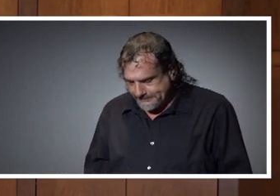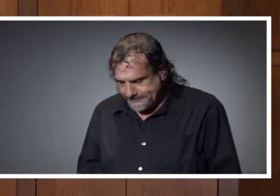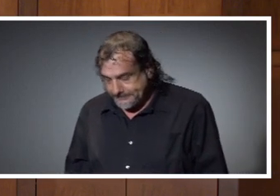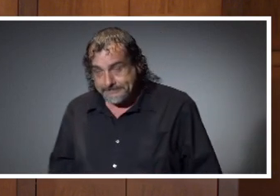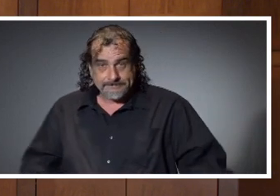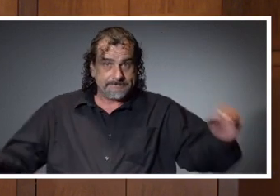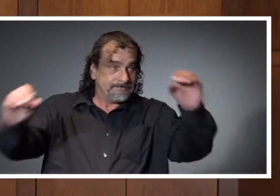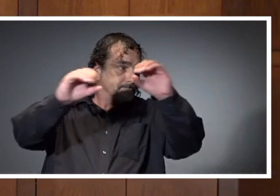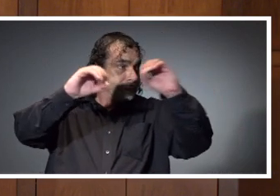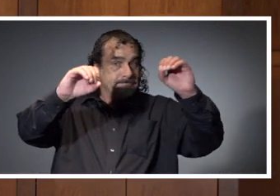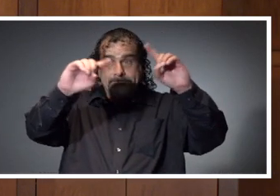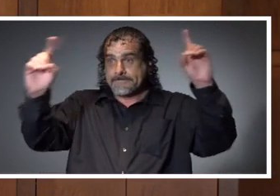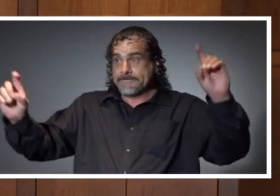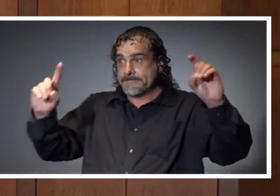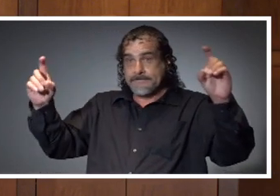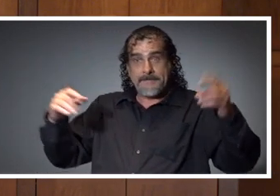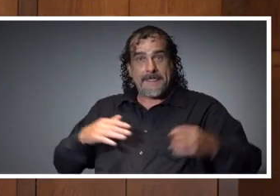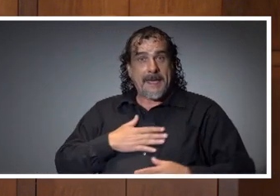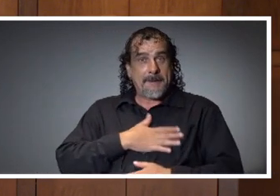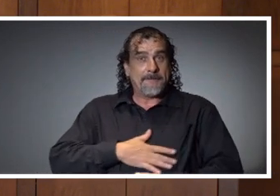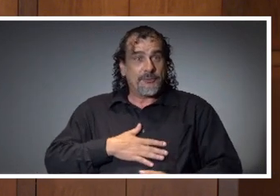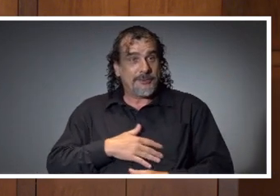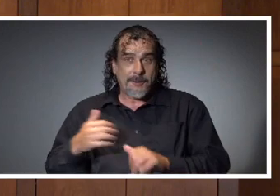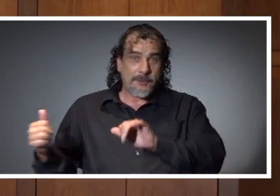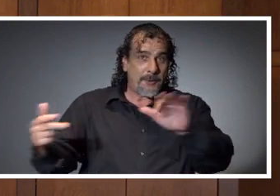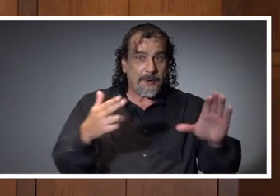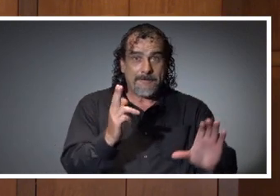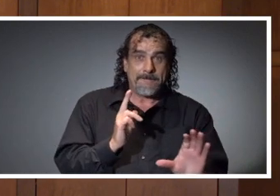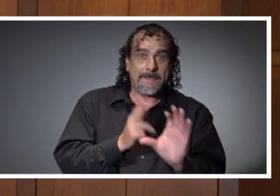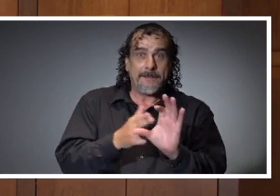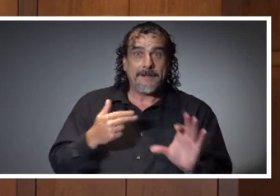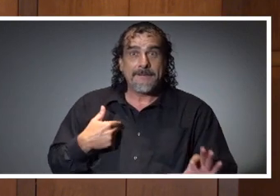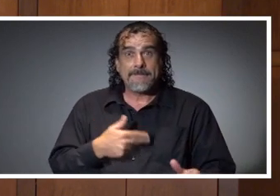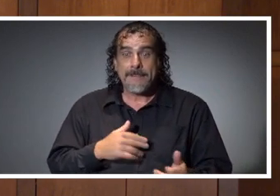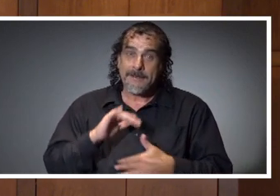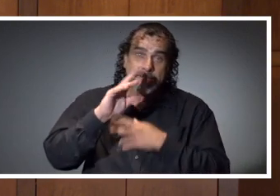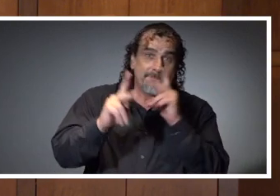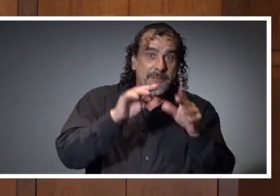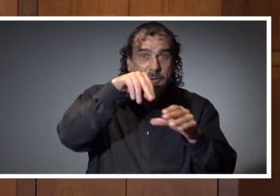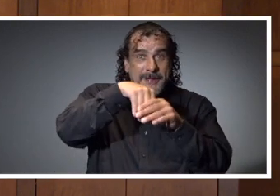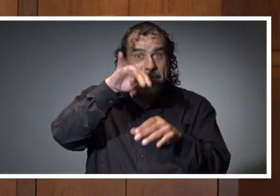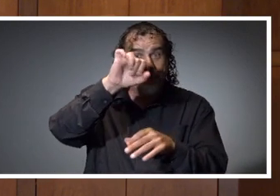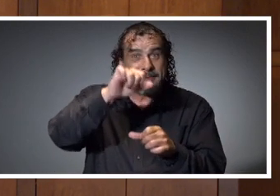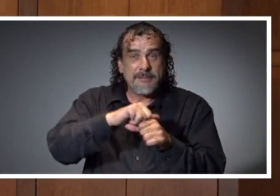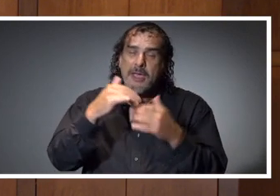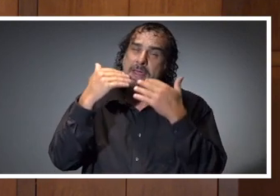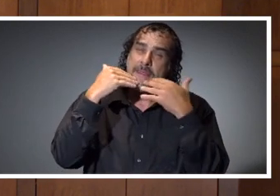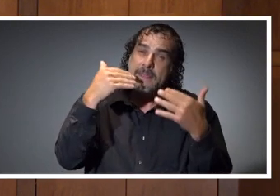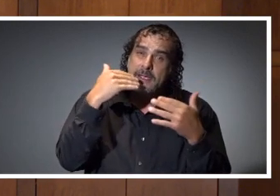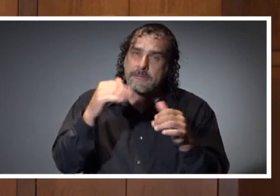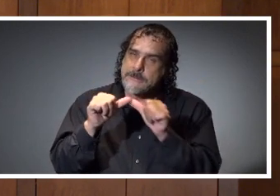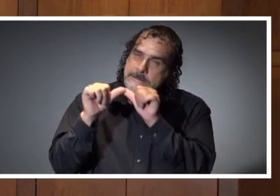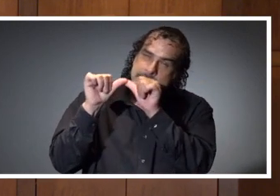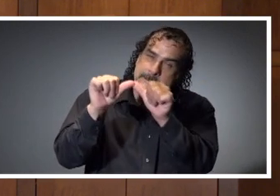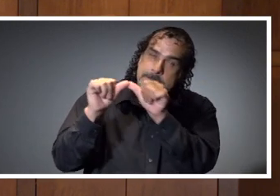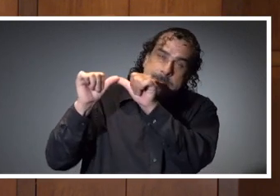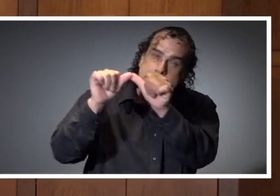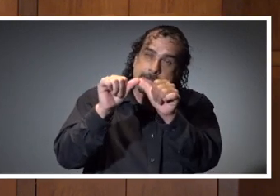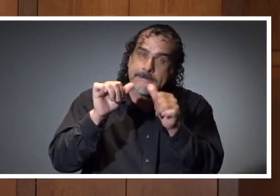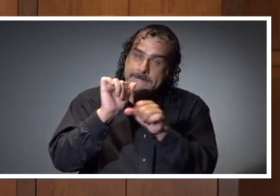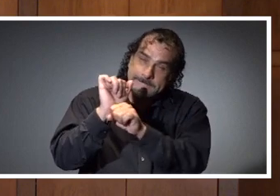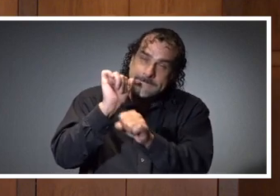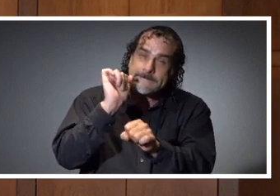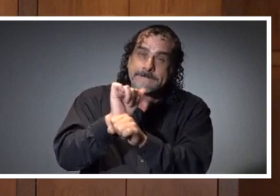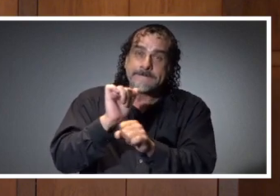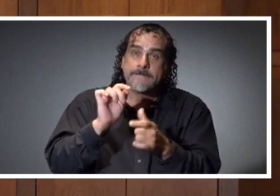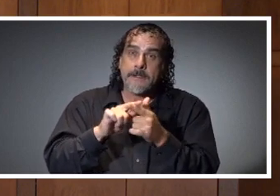All right, so no other questions. I sincerely appreciate everyone being here today, and to all my fellow Mississippians, thank you for what you're doing. Let's double down. Let's work hard.